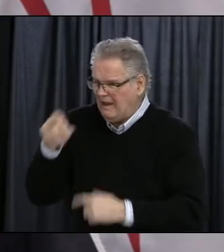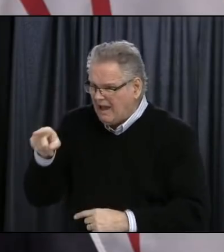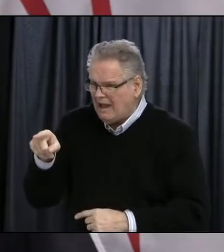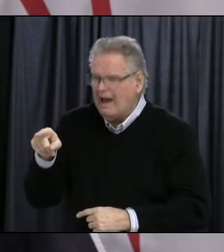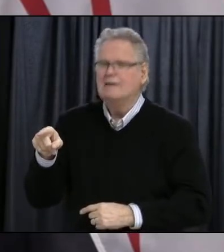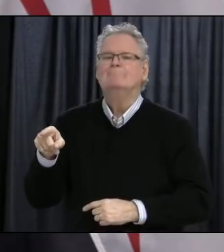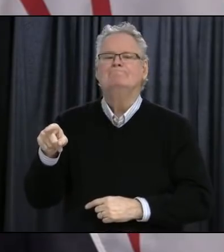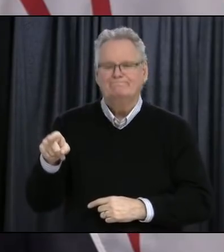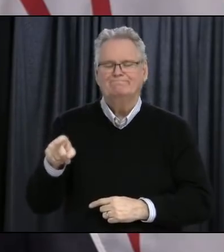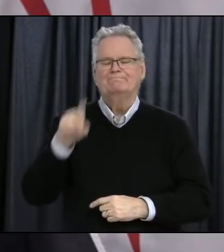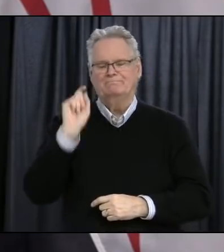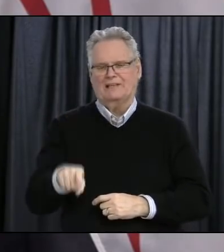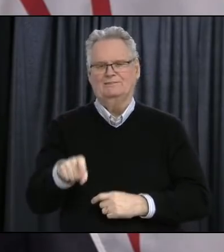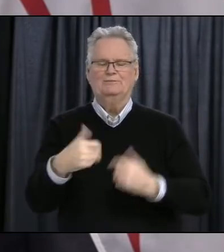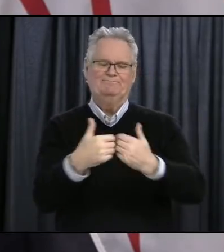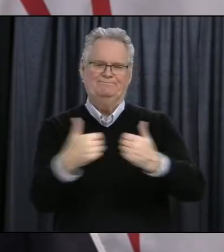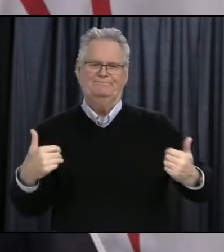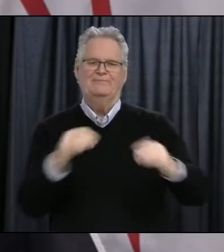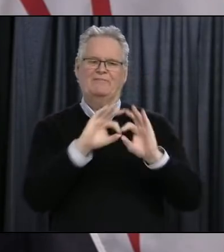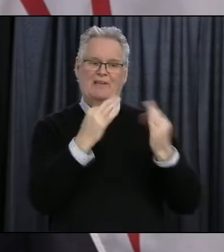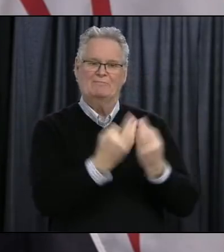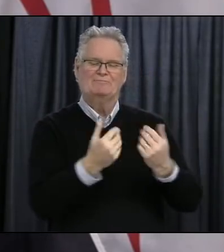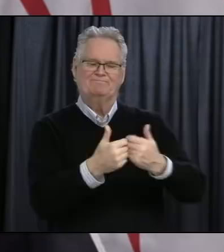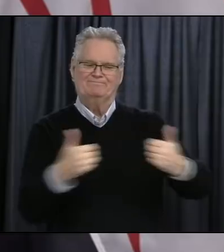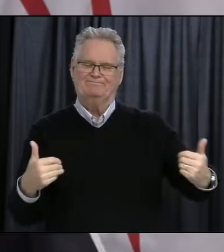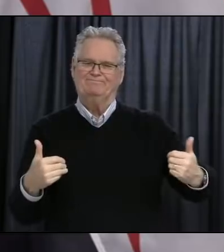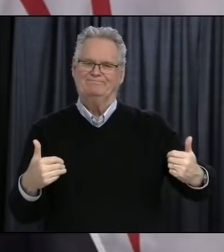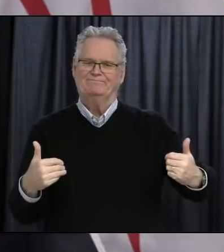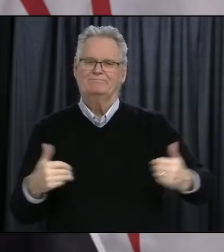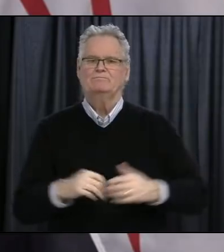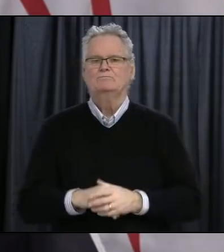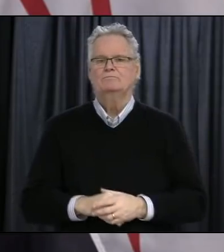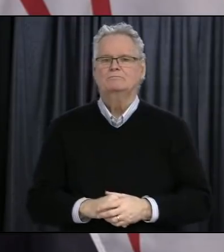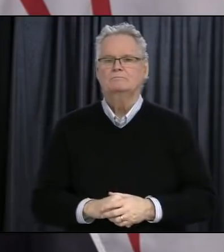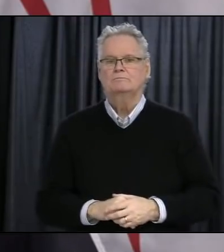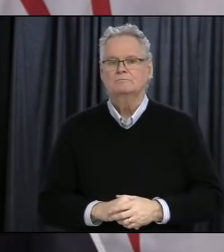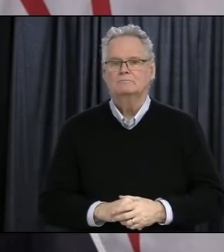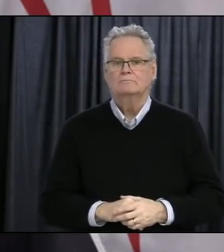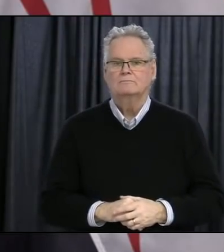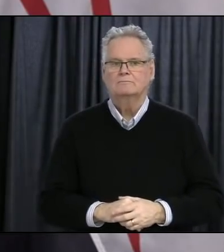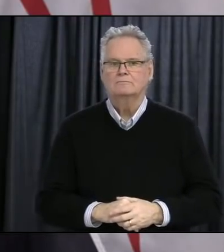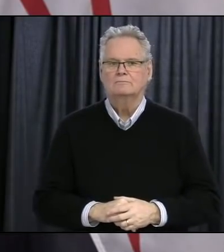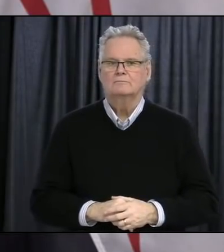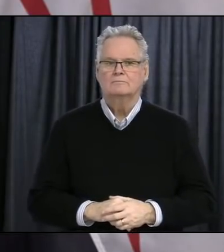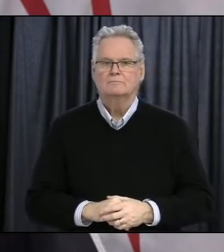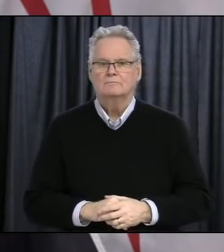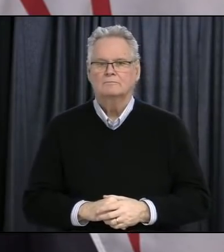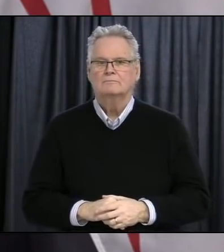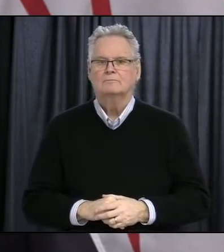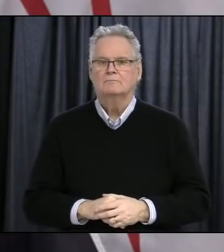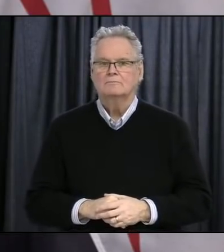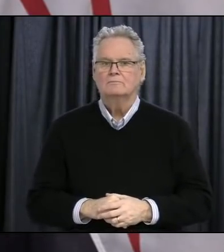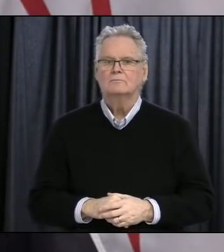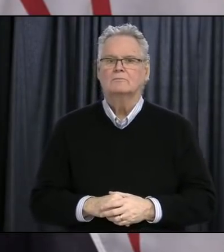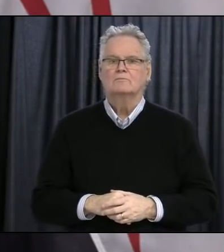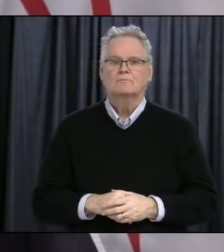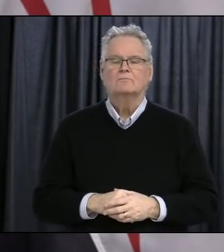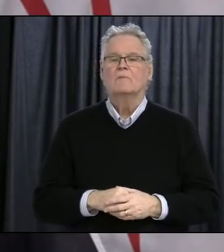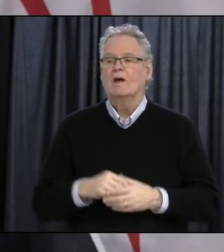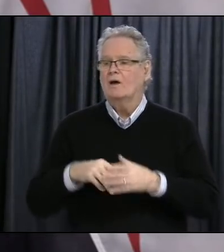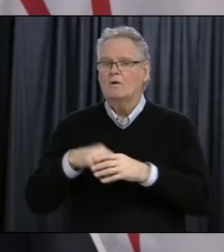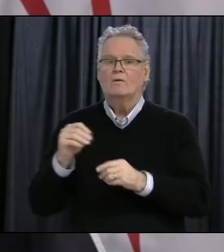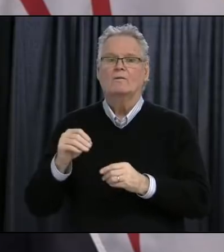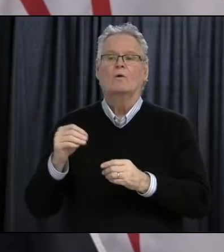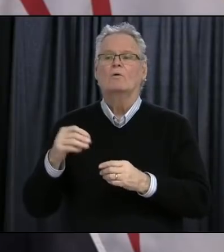maintaining physical distancing from those outside of their household. They can spend time at their cabin. They can